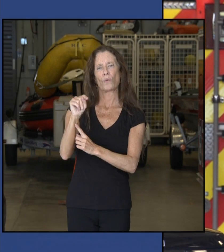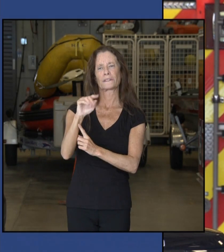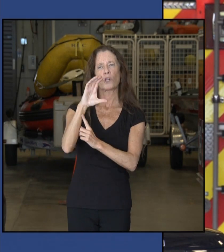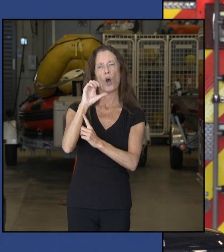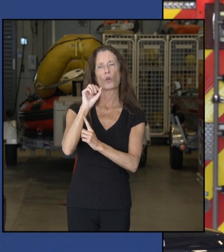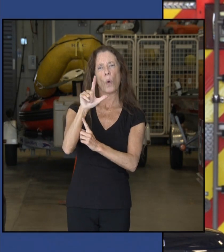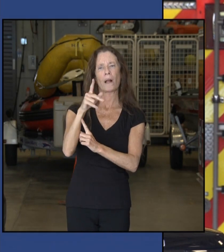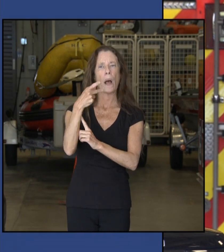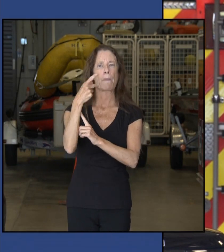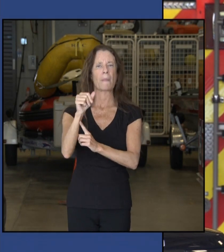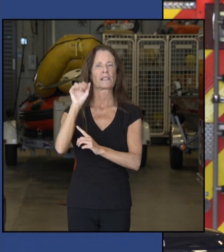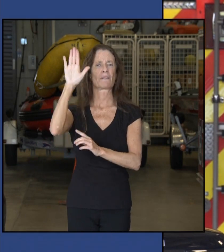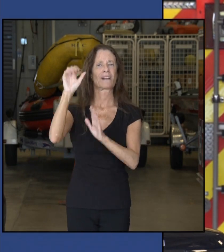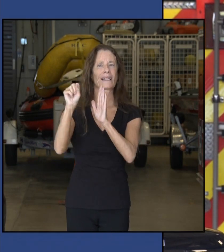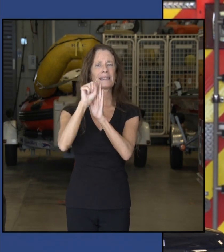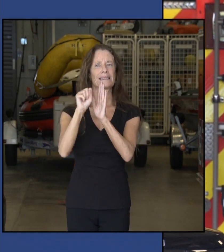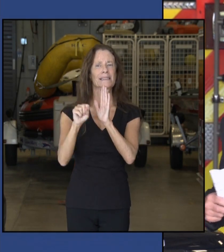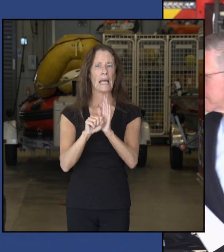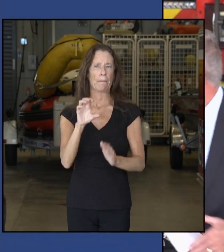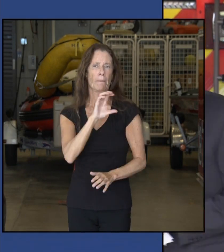Price.